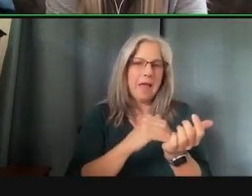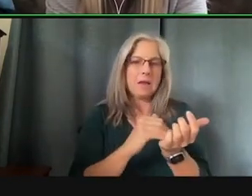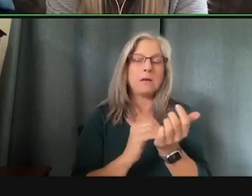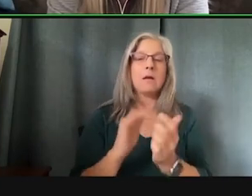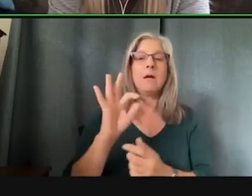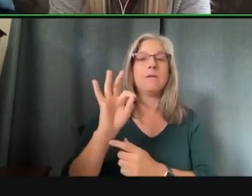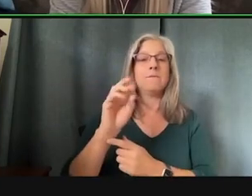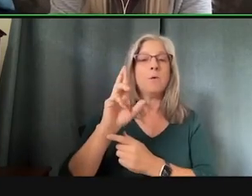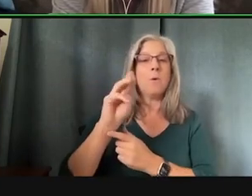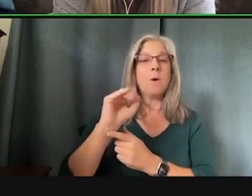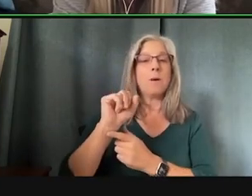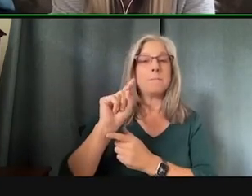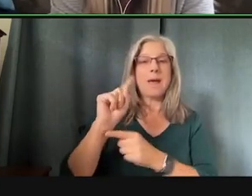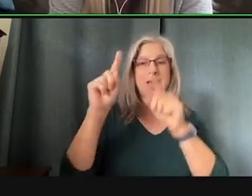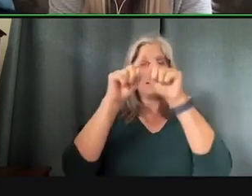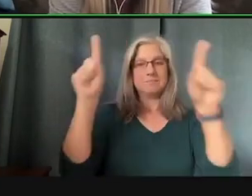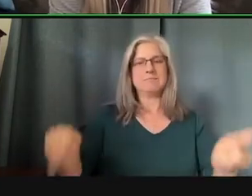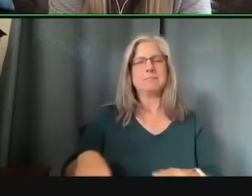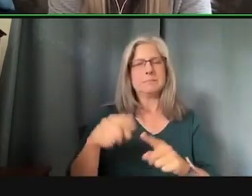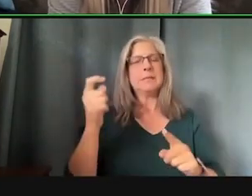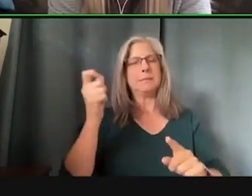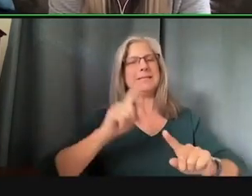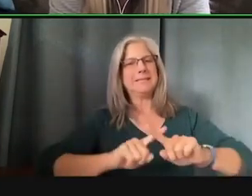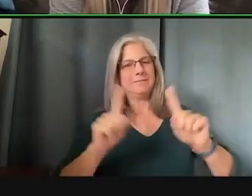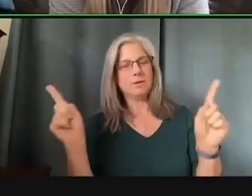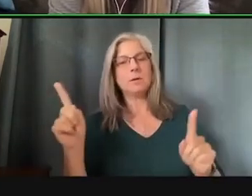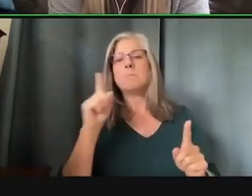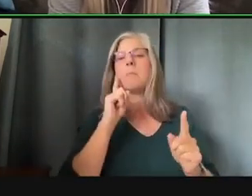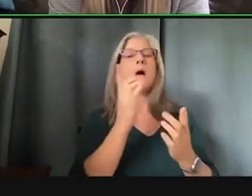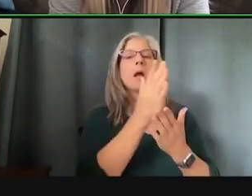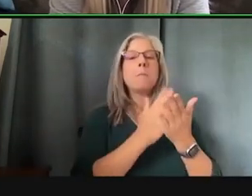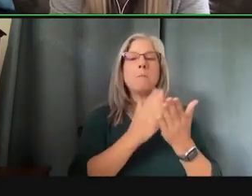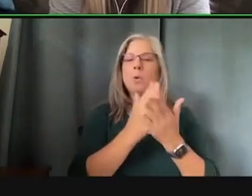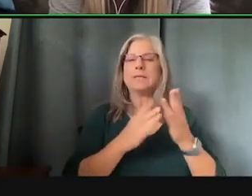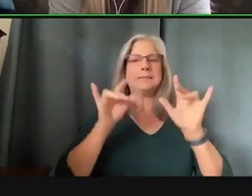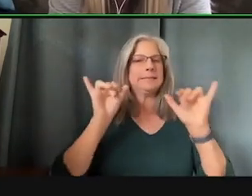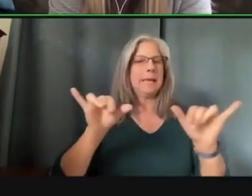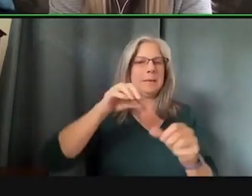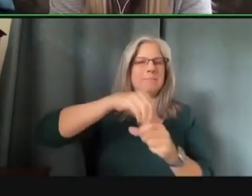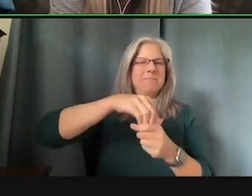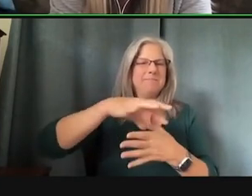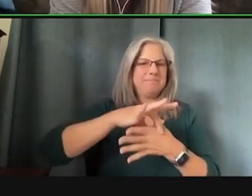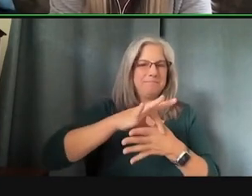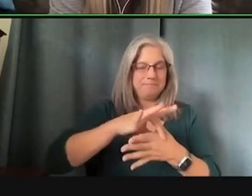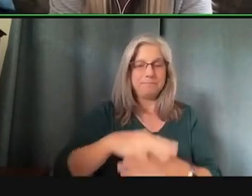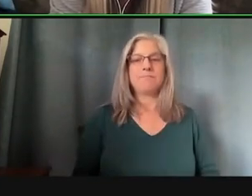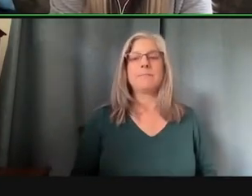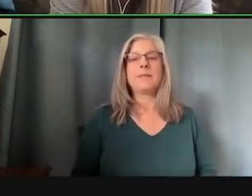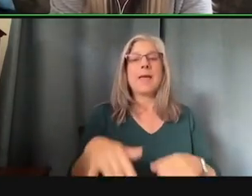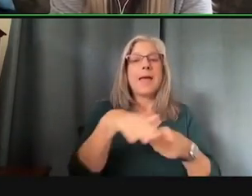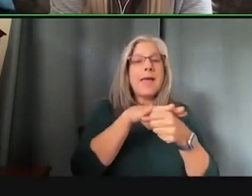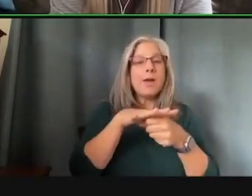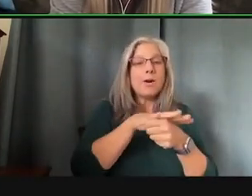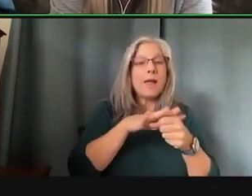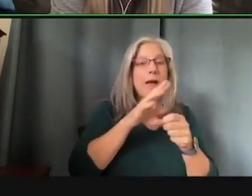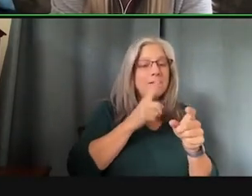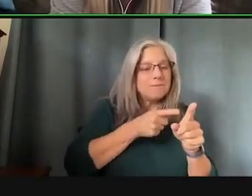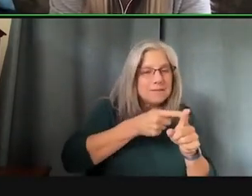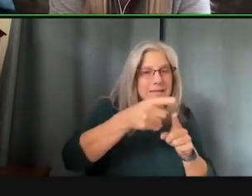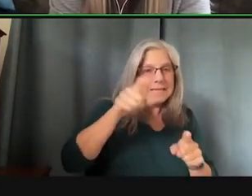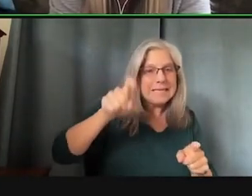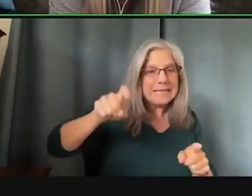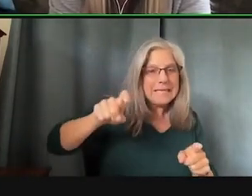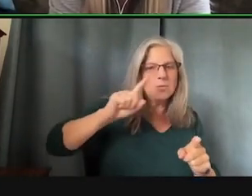might vary in your district, but the components will always be the same. The area of need will be